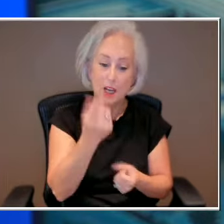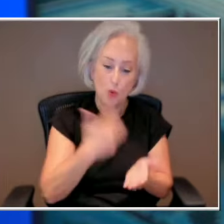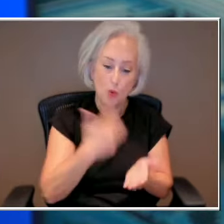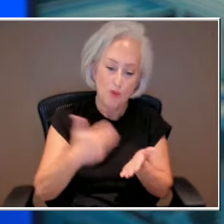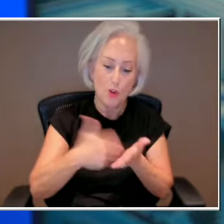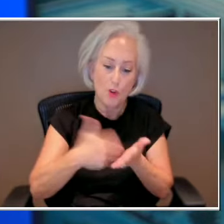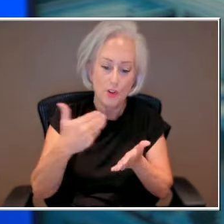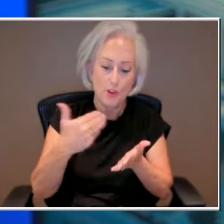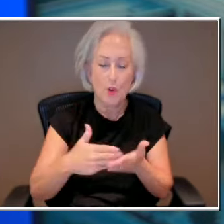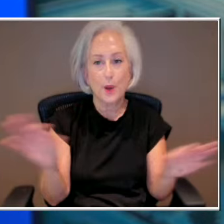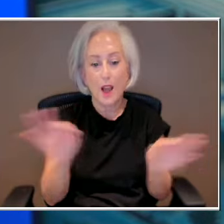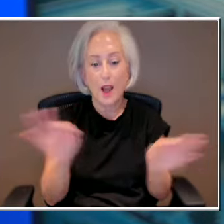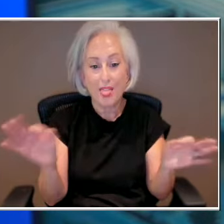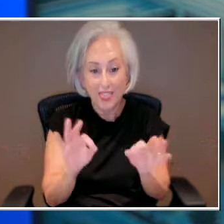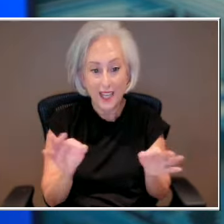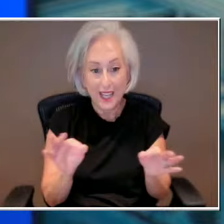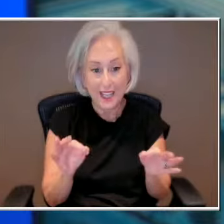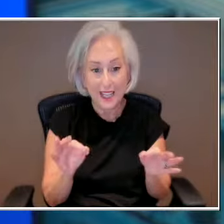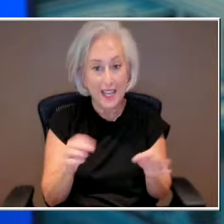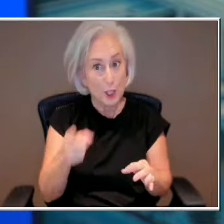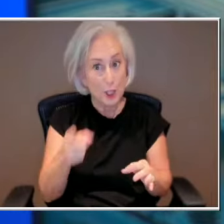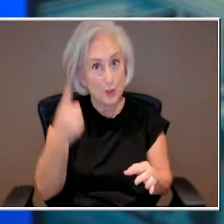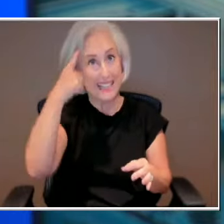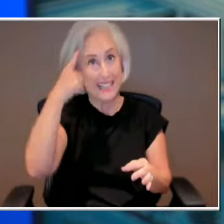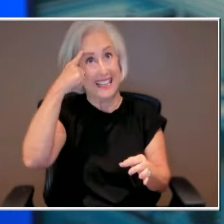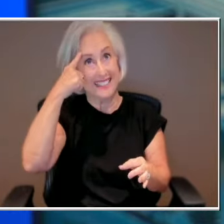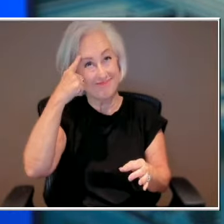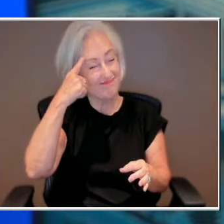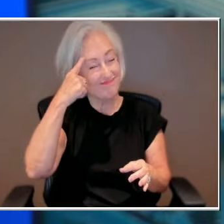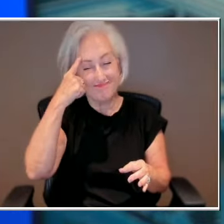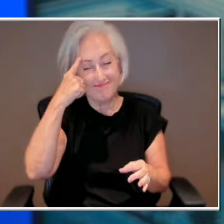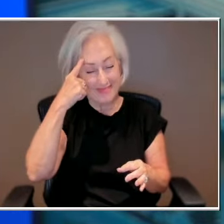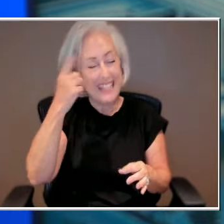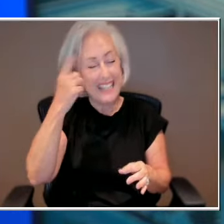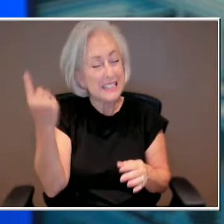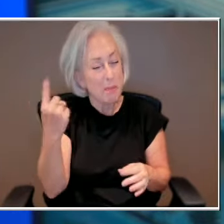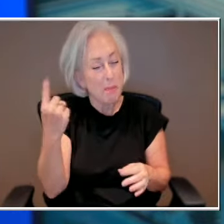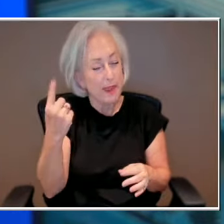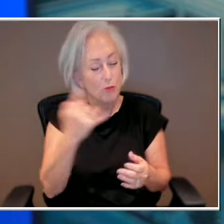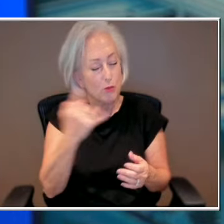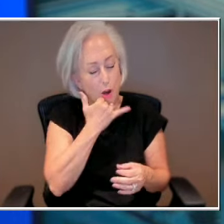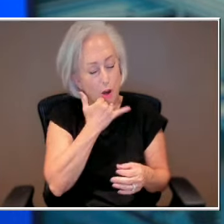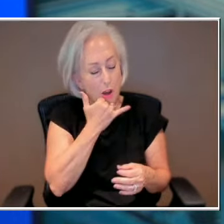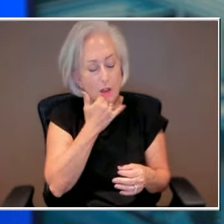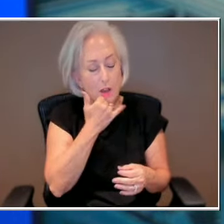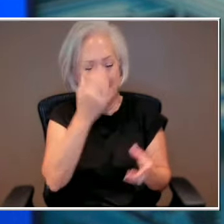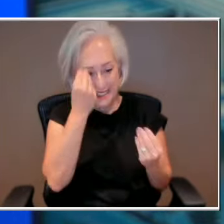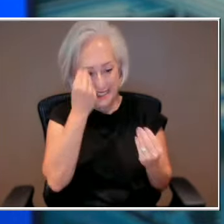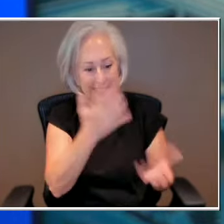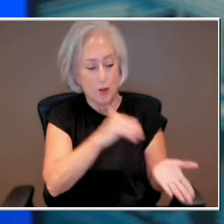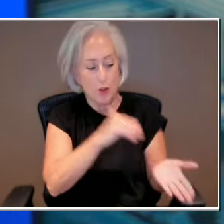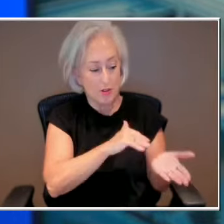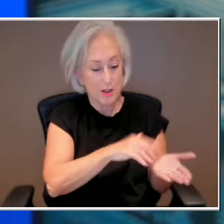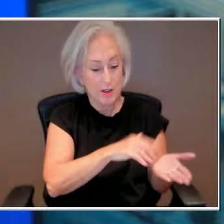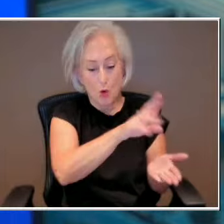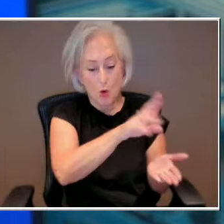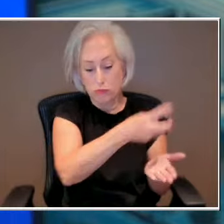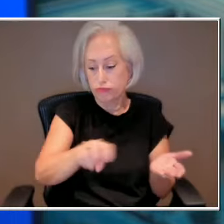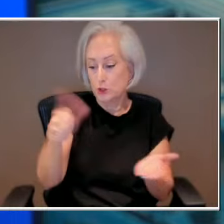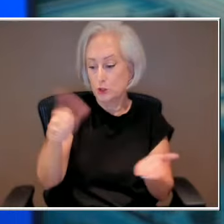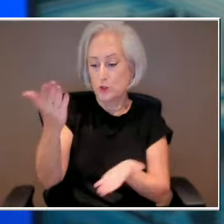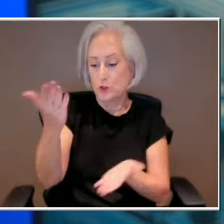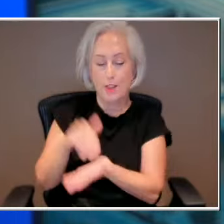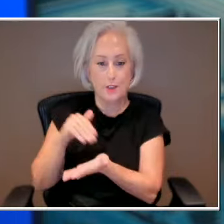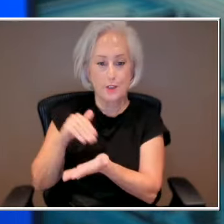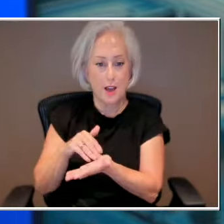is, well, then maybe you need to find another doctor to get that second opinion. I've had to do it, and like I said, doctors are human too. They